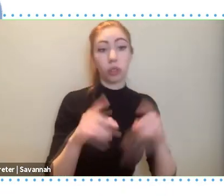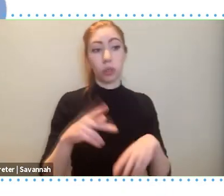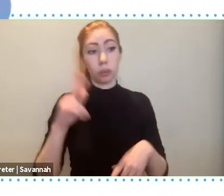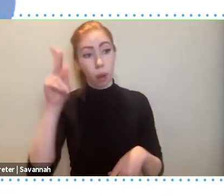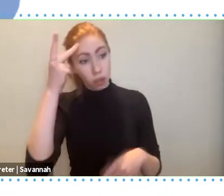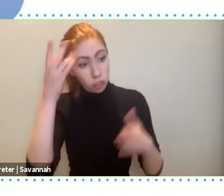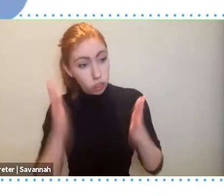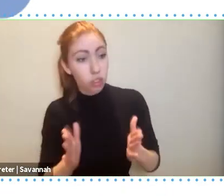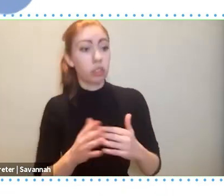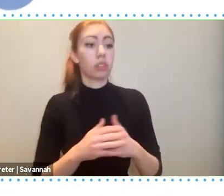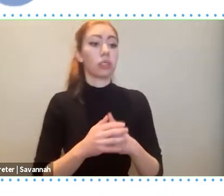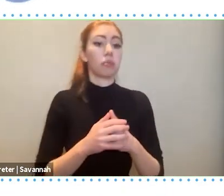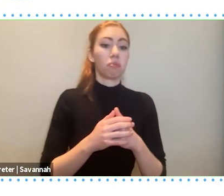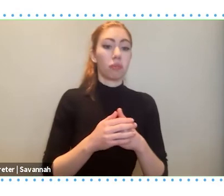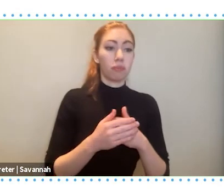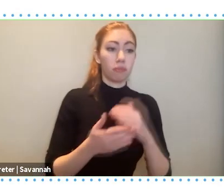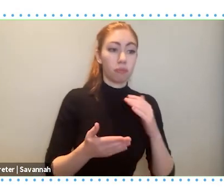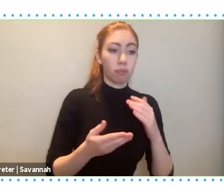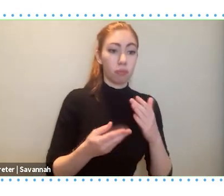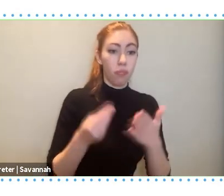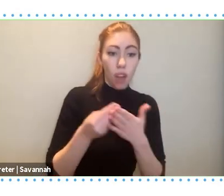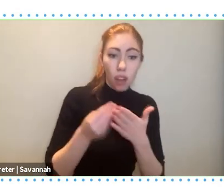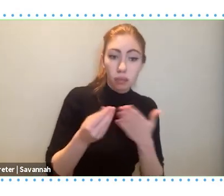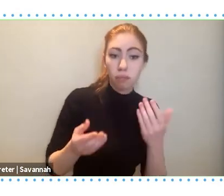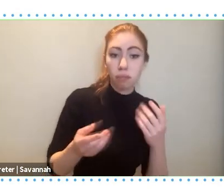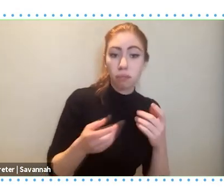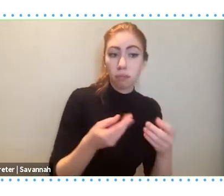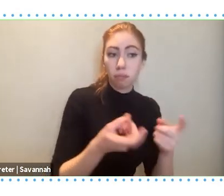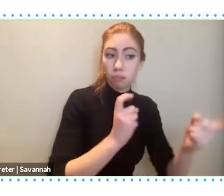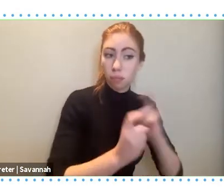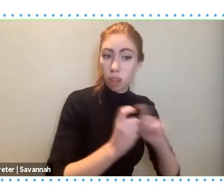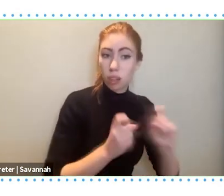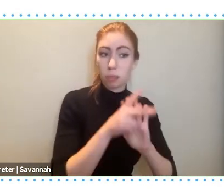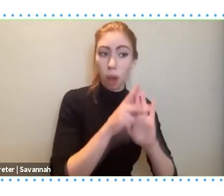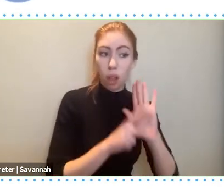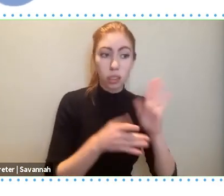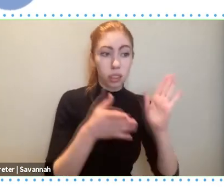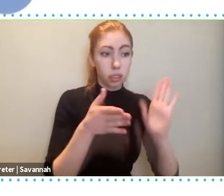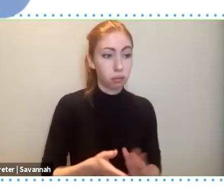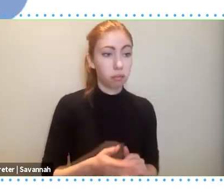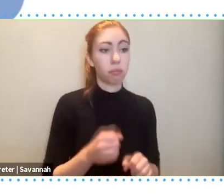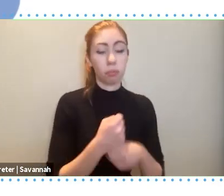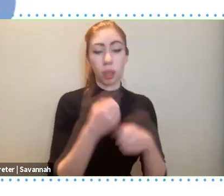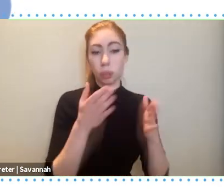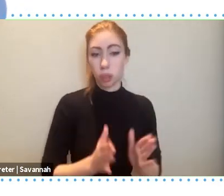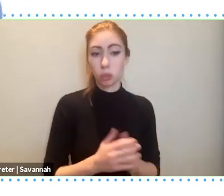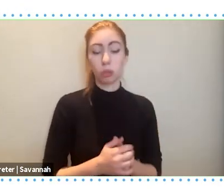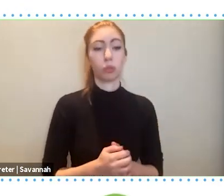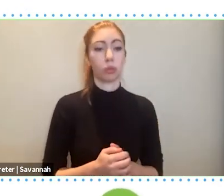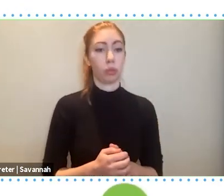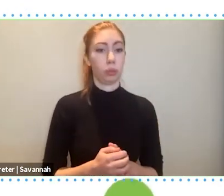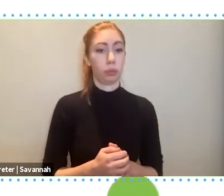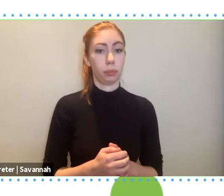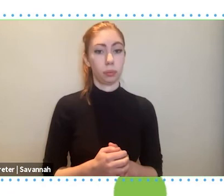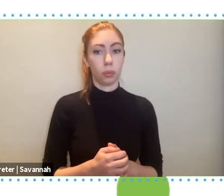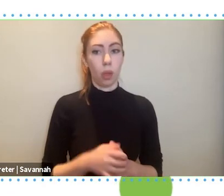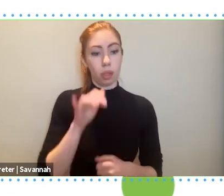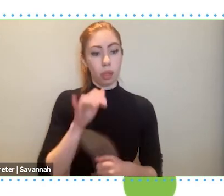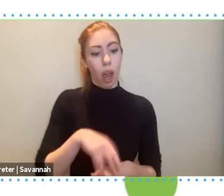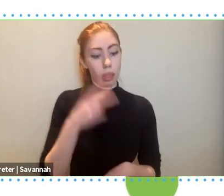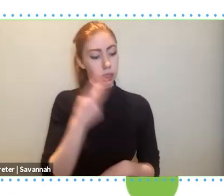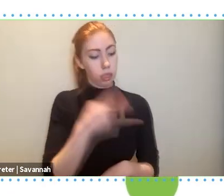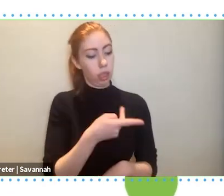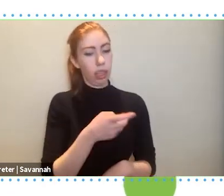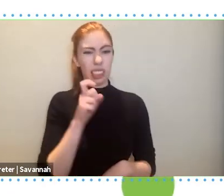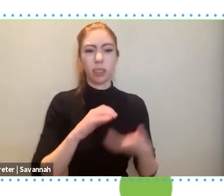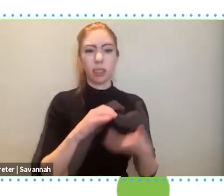I think there might be something to look at here, which is maybe someone needs to lead this coordination of this effort of a movement that needs to